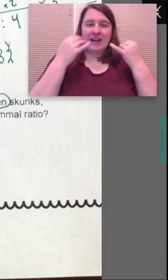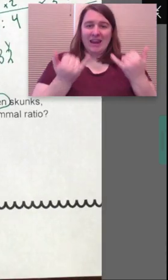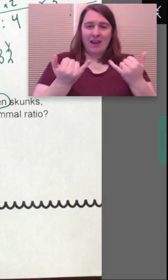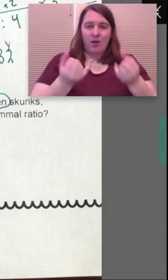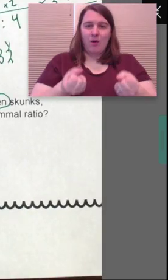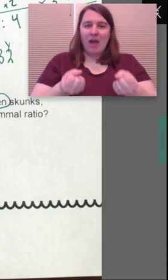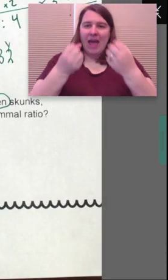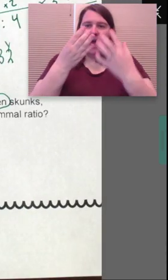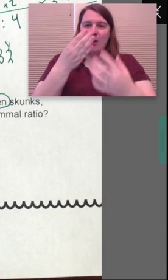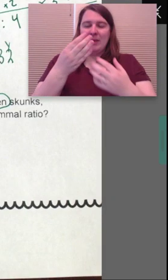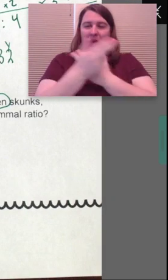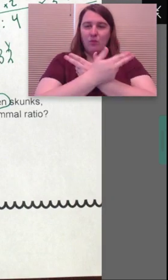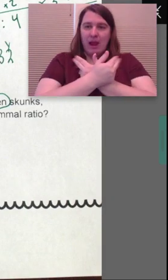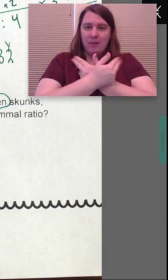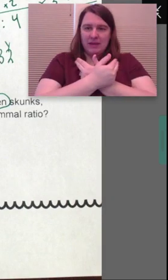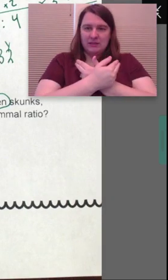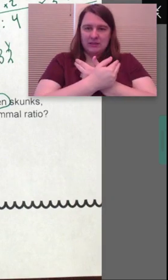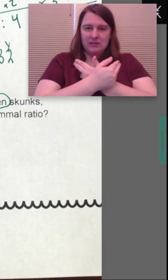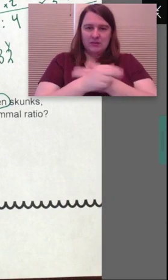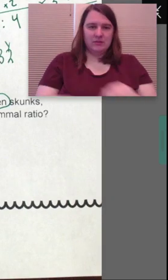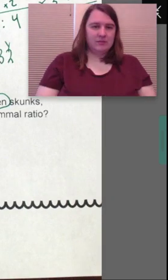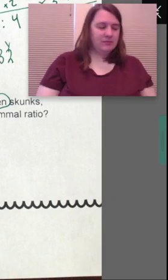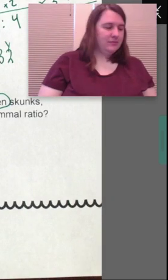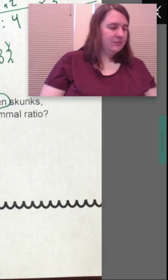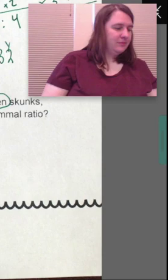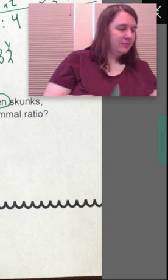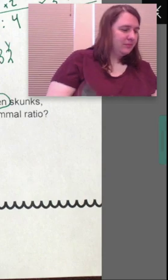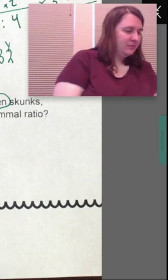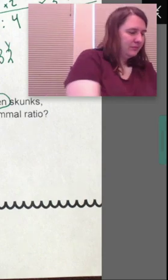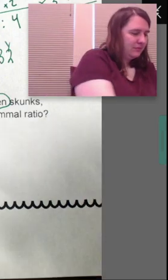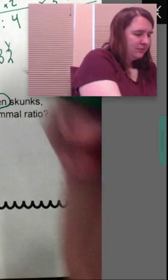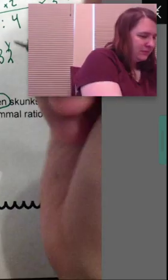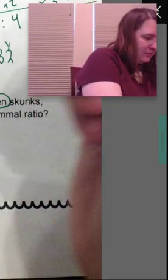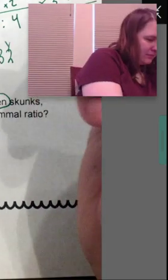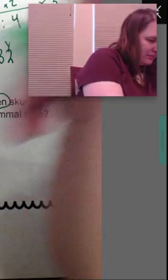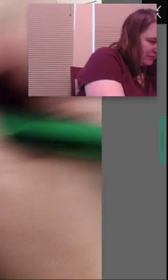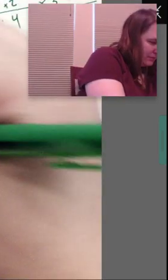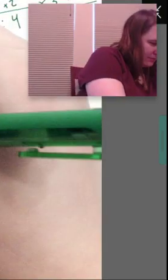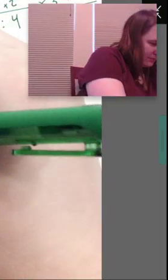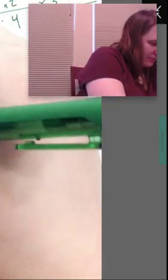All right, now, how many rabbits?